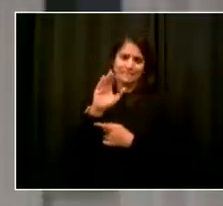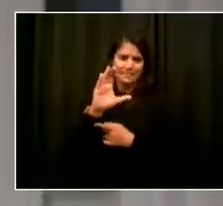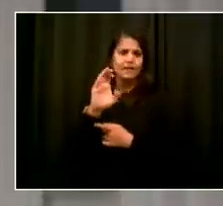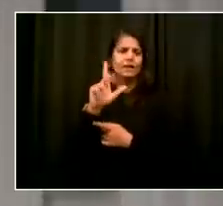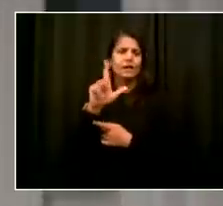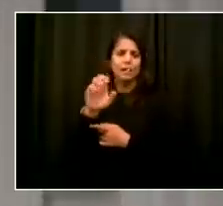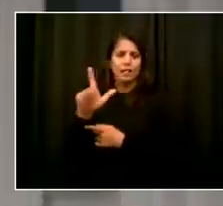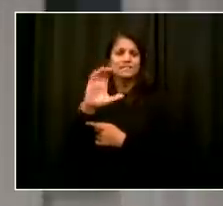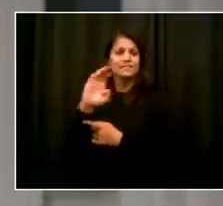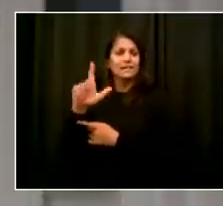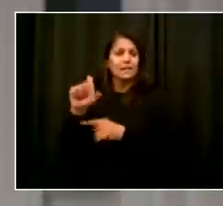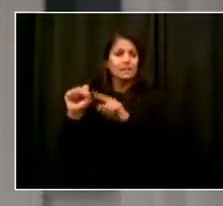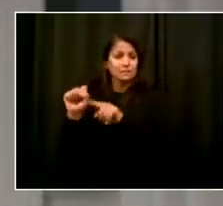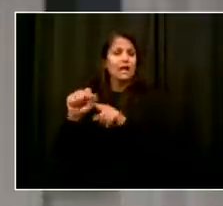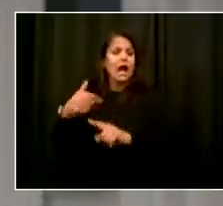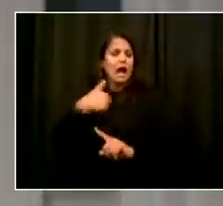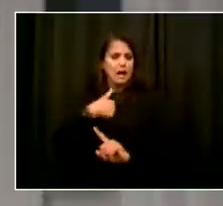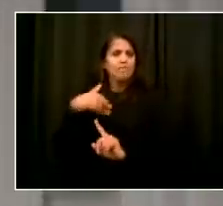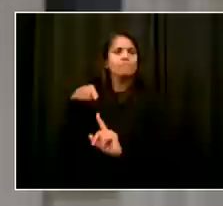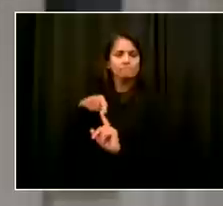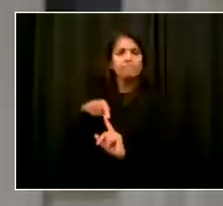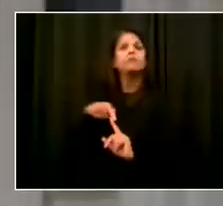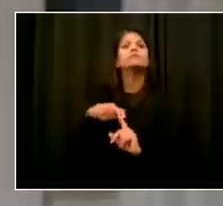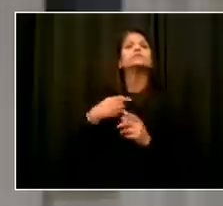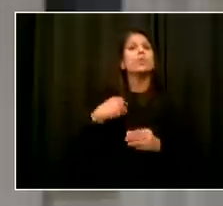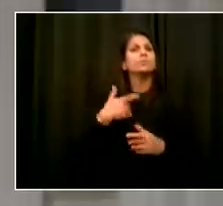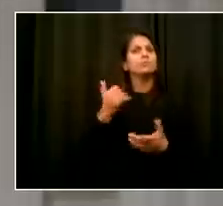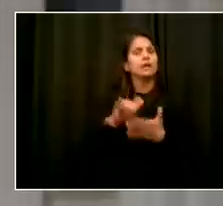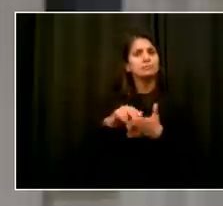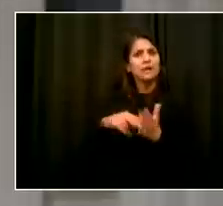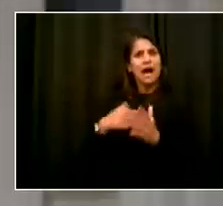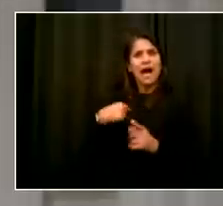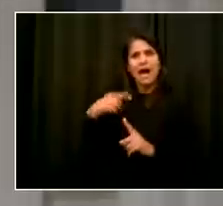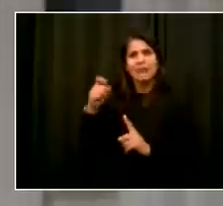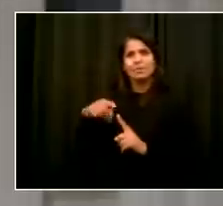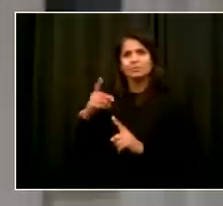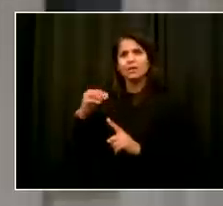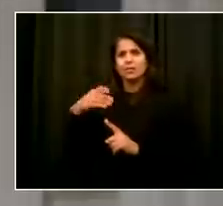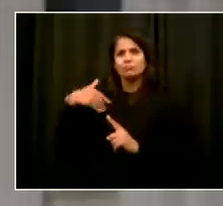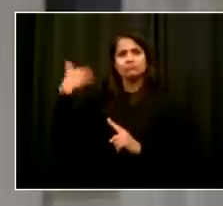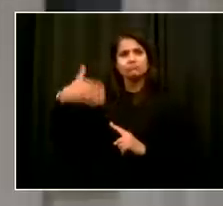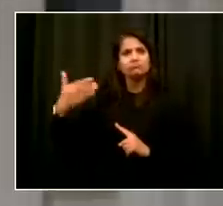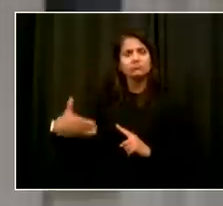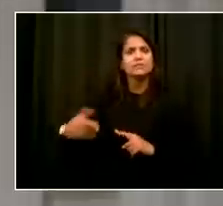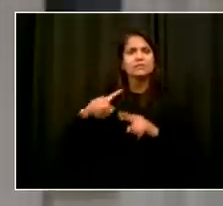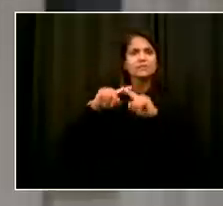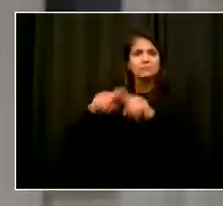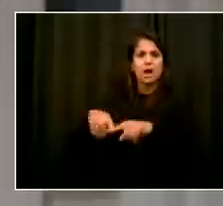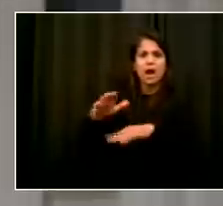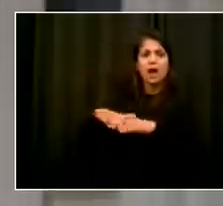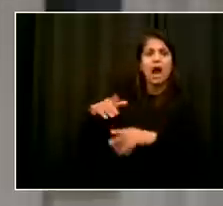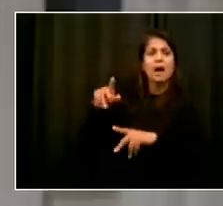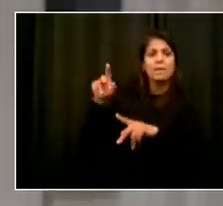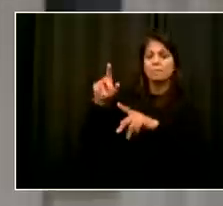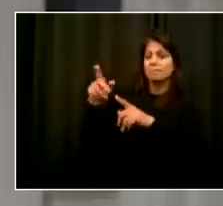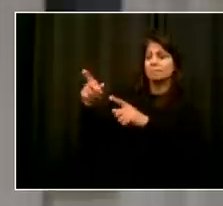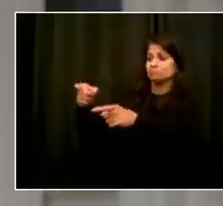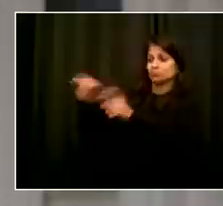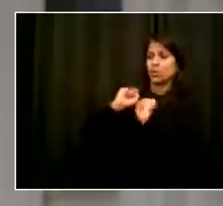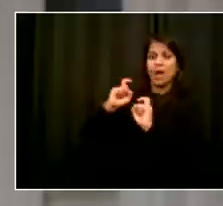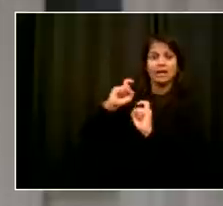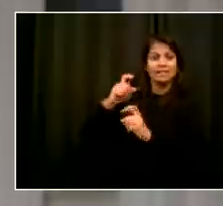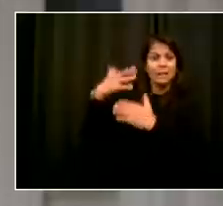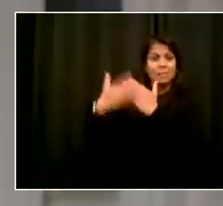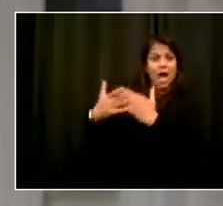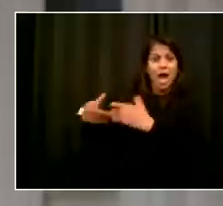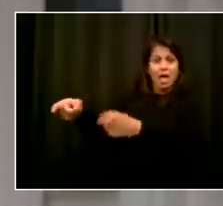voluntary donations of blood. In fact, just 3 weeks ago, I faced a sickle cell crisis, which is both unpredictable and very